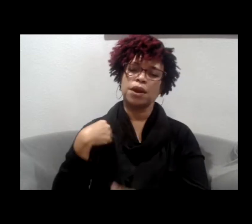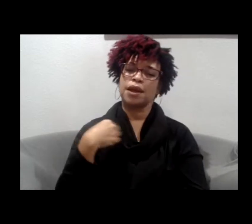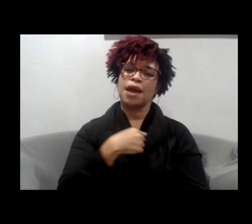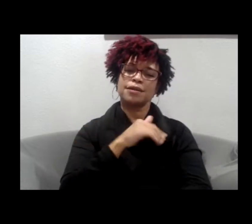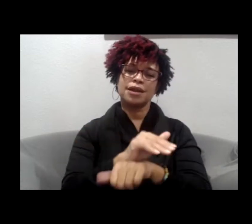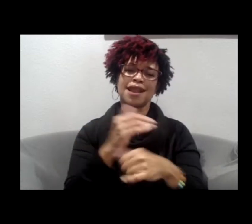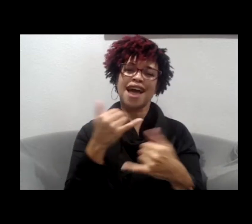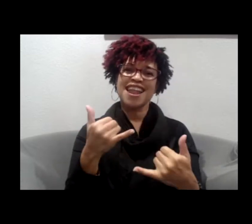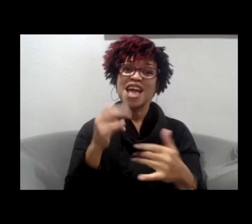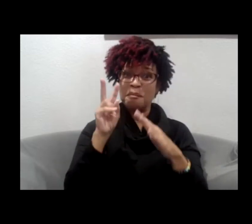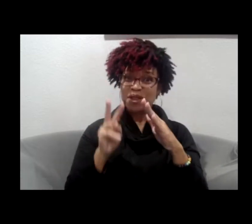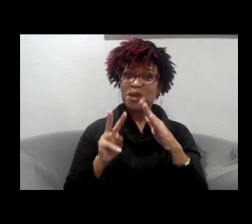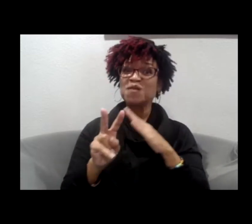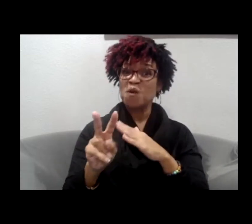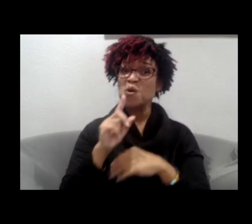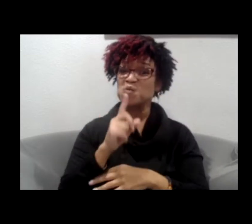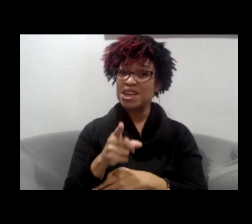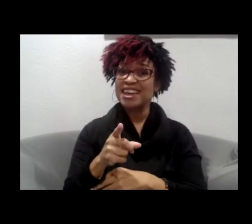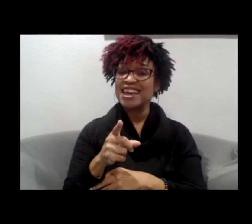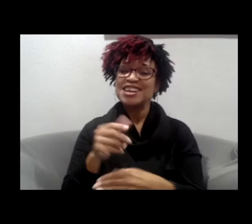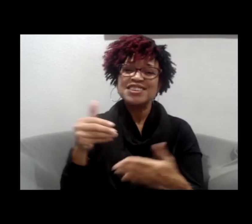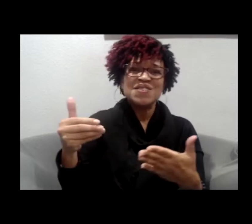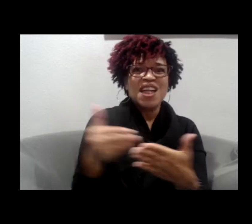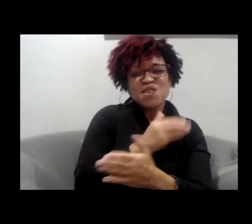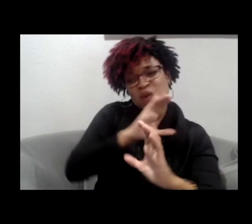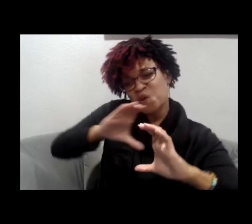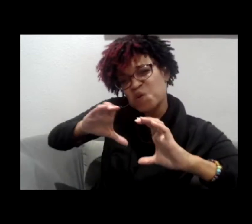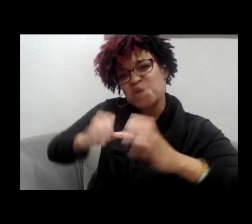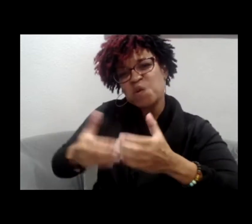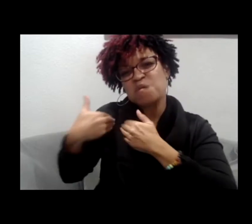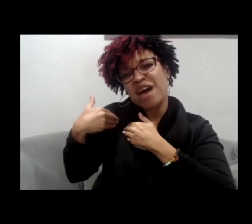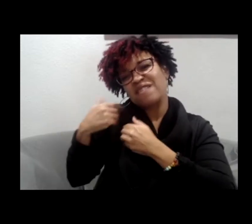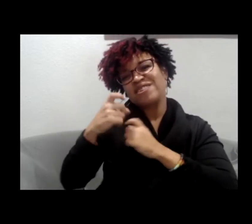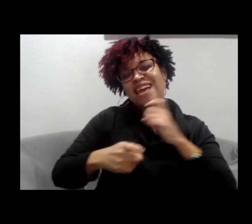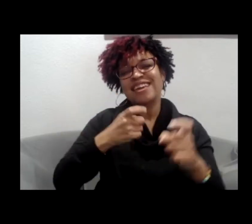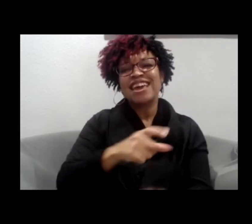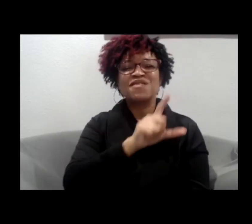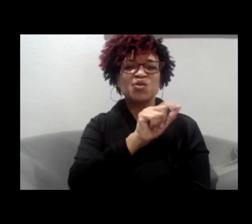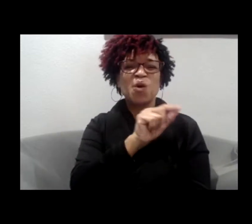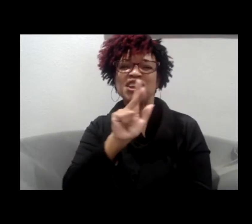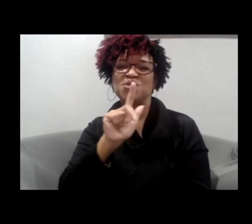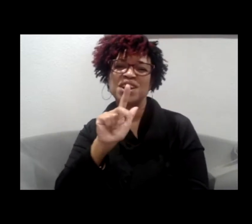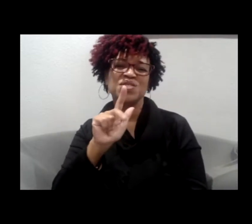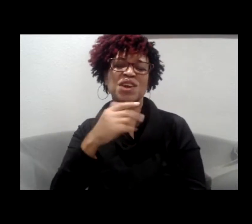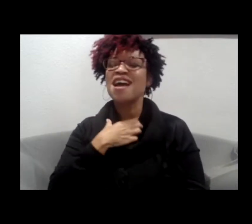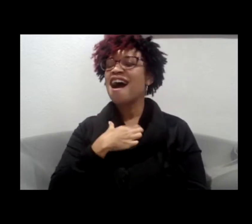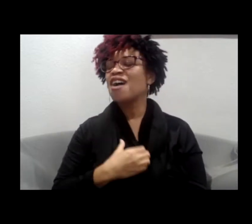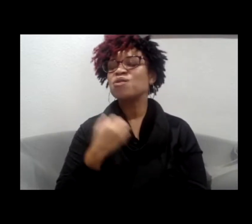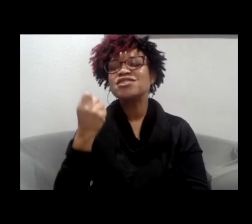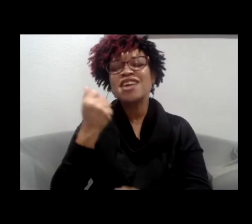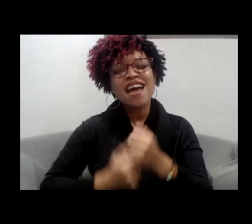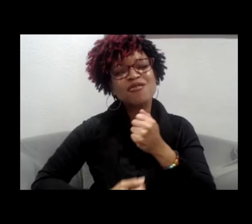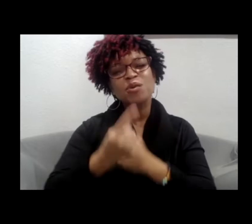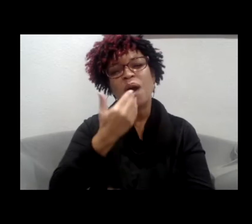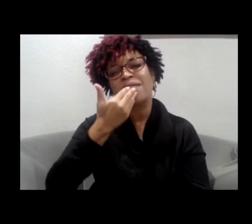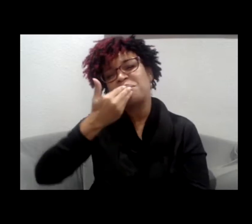really looking forward to a new batch of delegates for 2023. I wish everyone the best of luck as